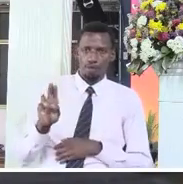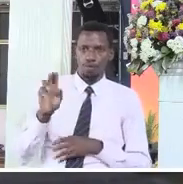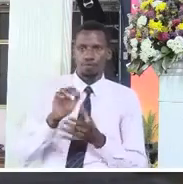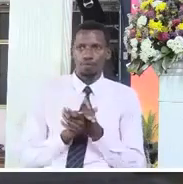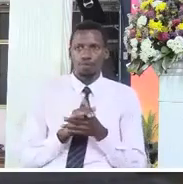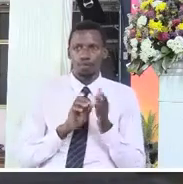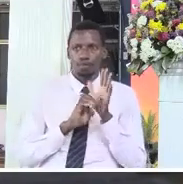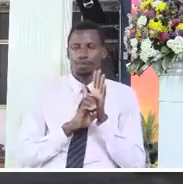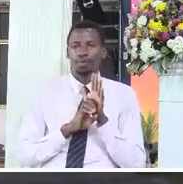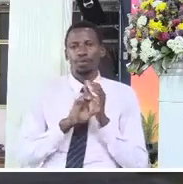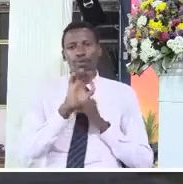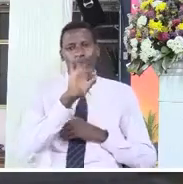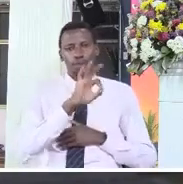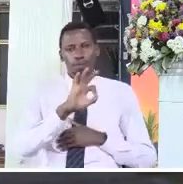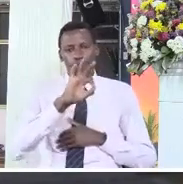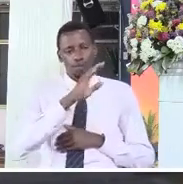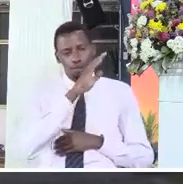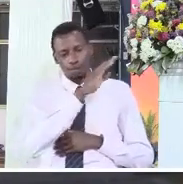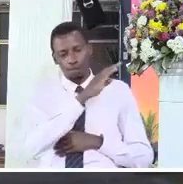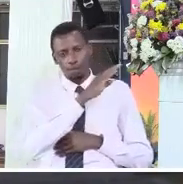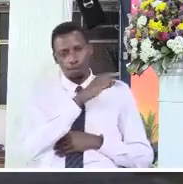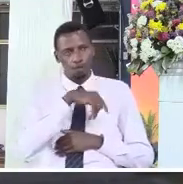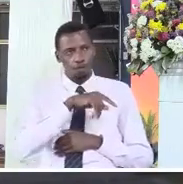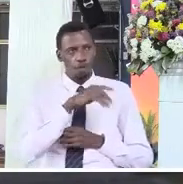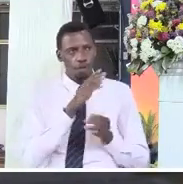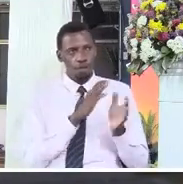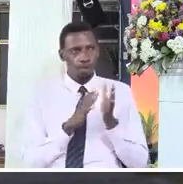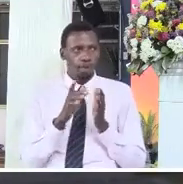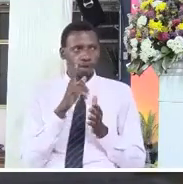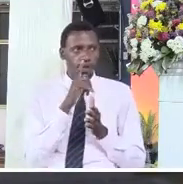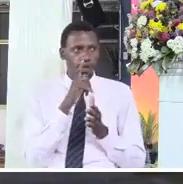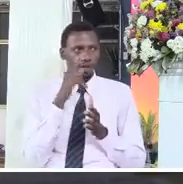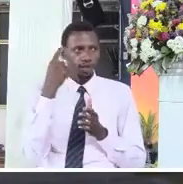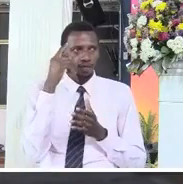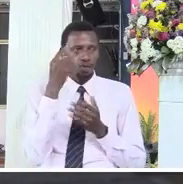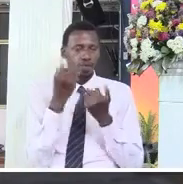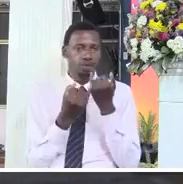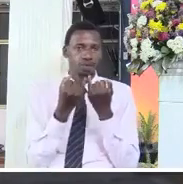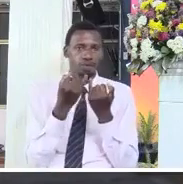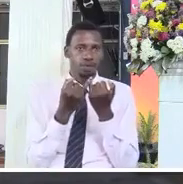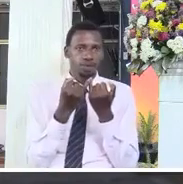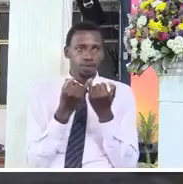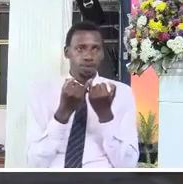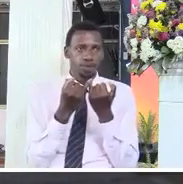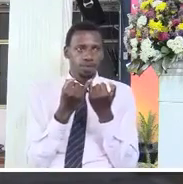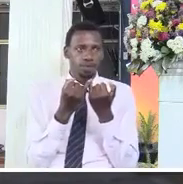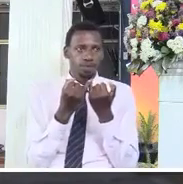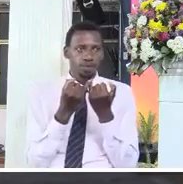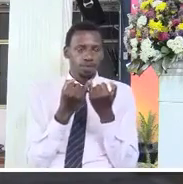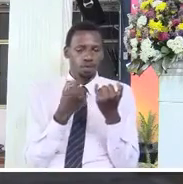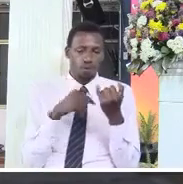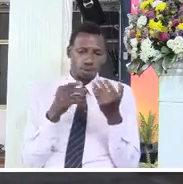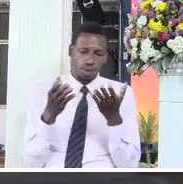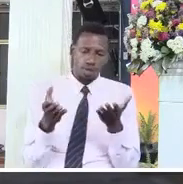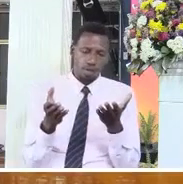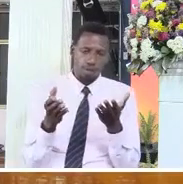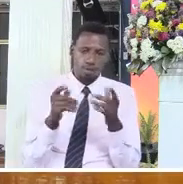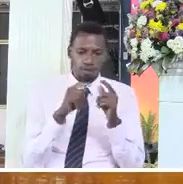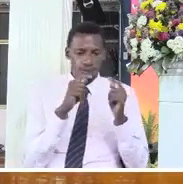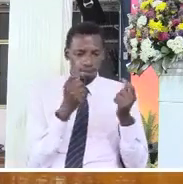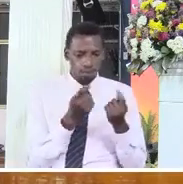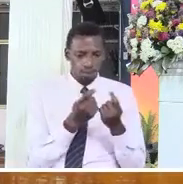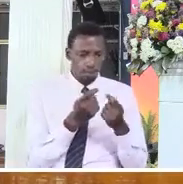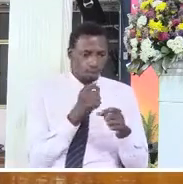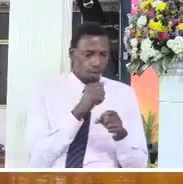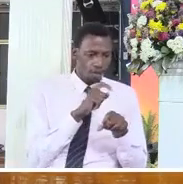On Friday evenings, we prepare lunch for Sabbath, and we'll be there as a team. You know, while working,